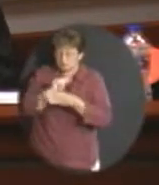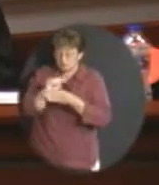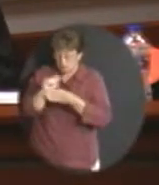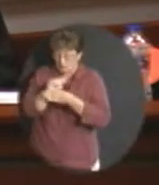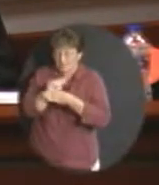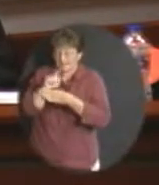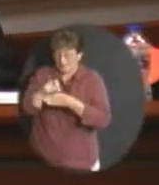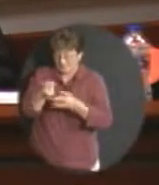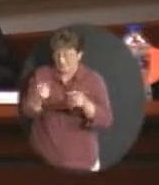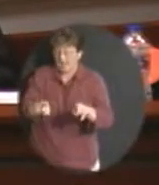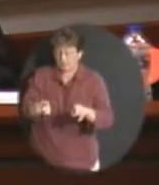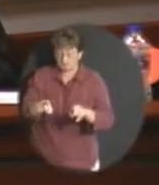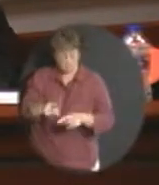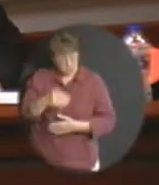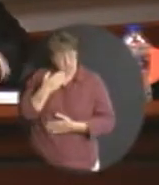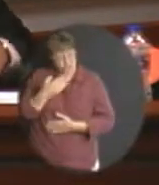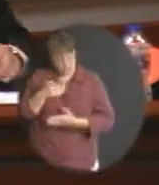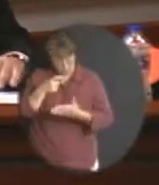Okay.